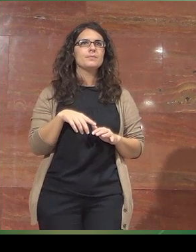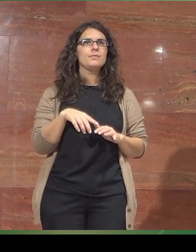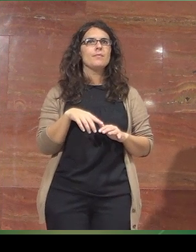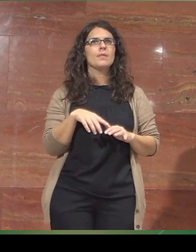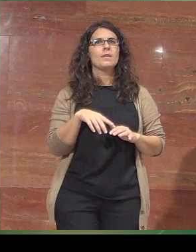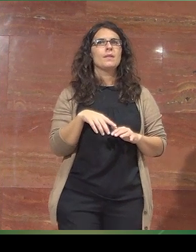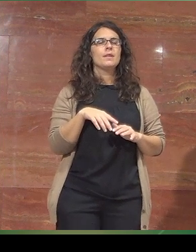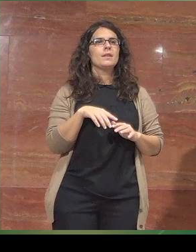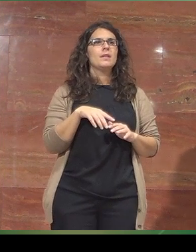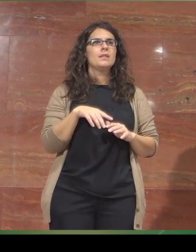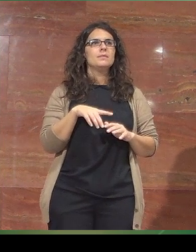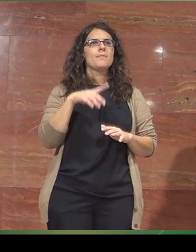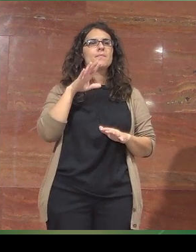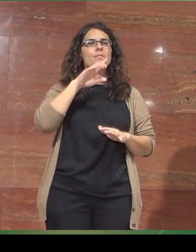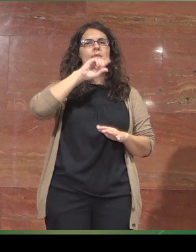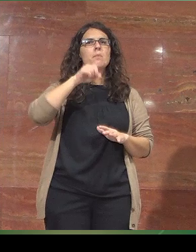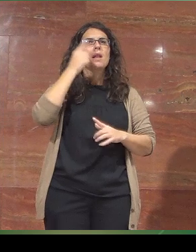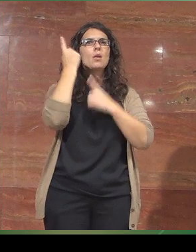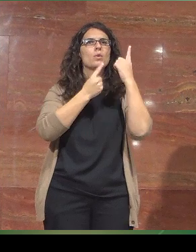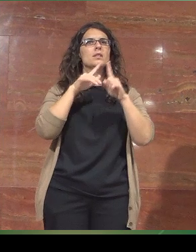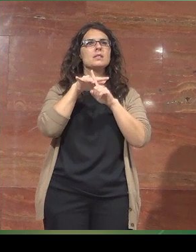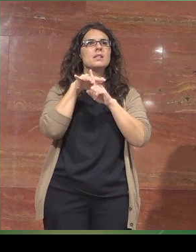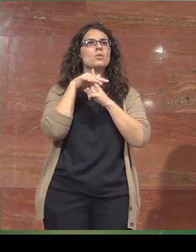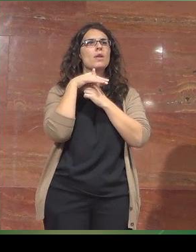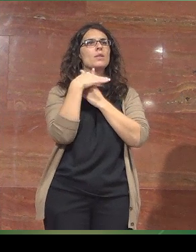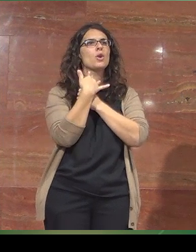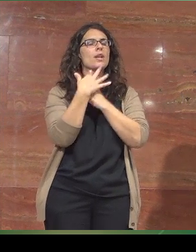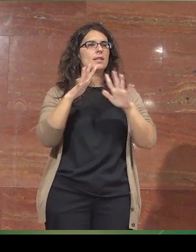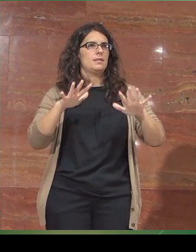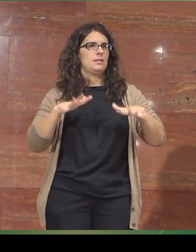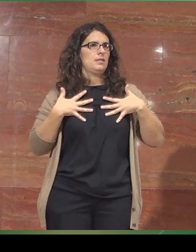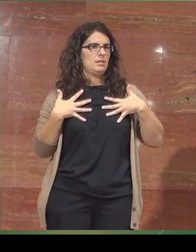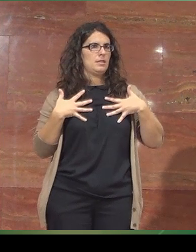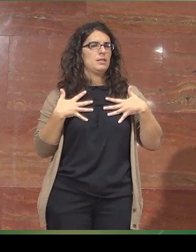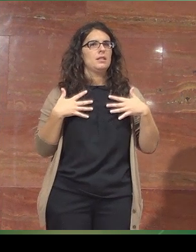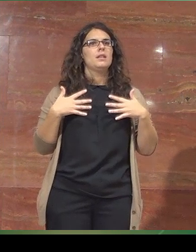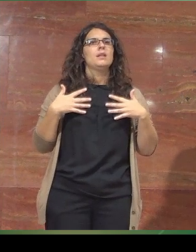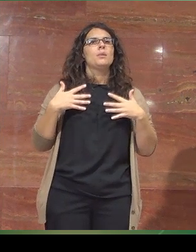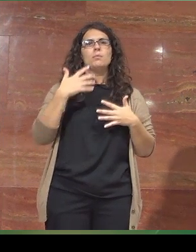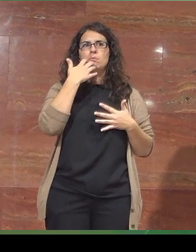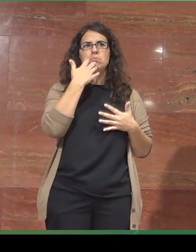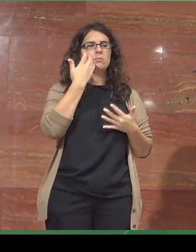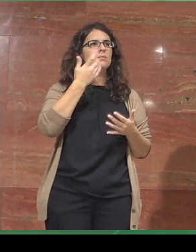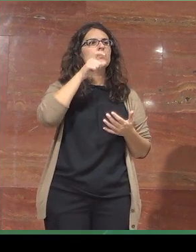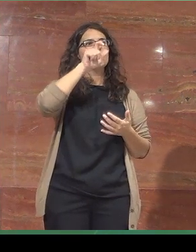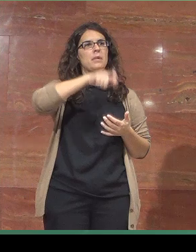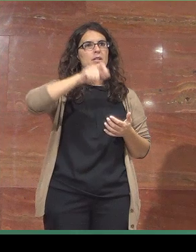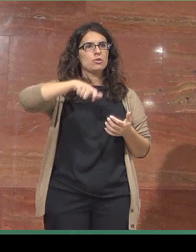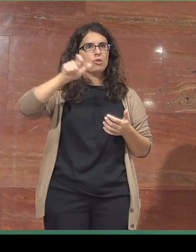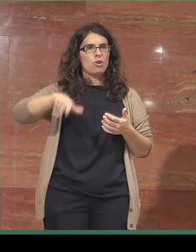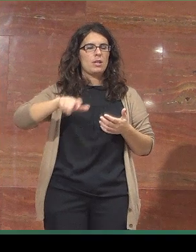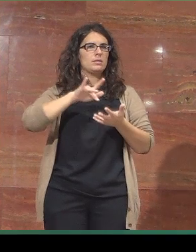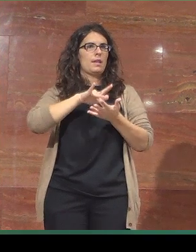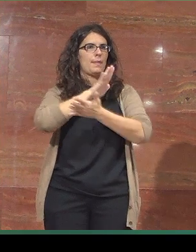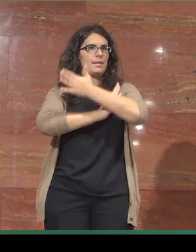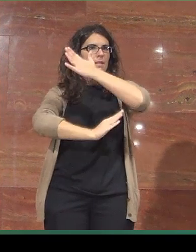what to do, they know where to stand, which bus to get on. There is a disruption, a problem, everything changes, and